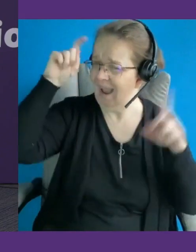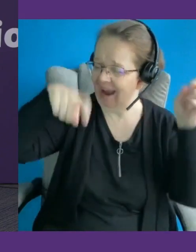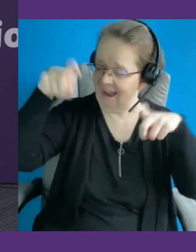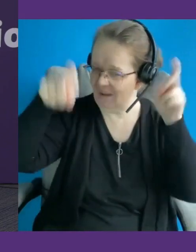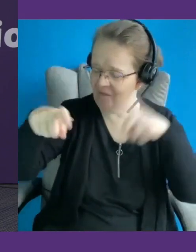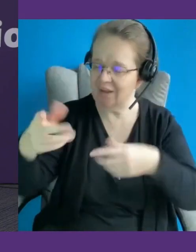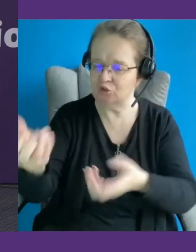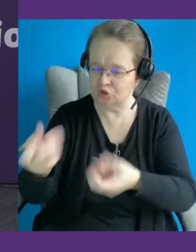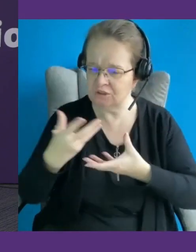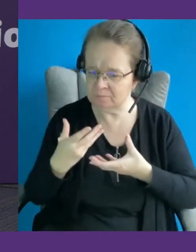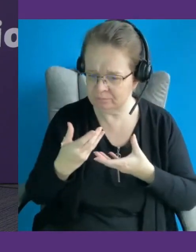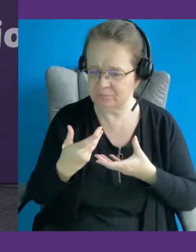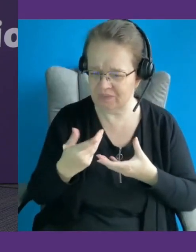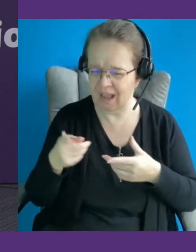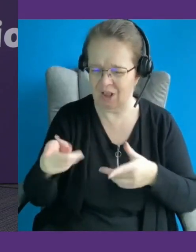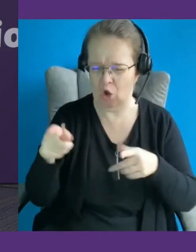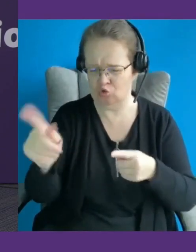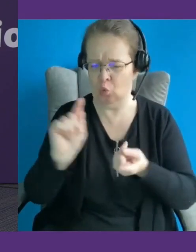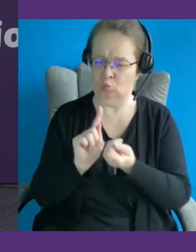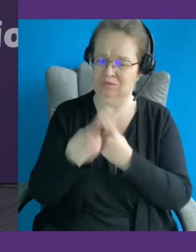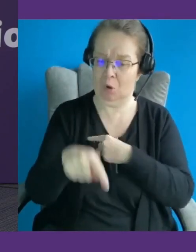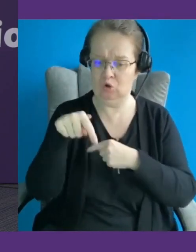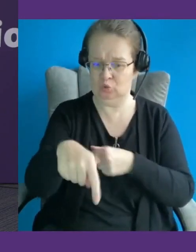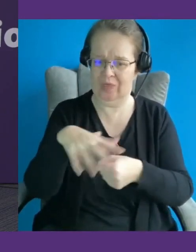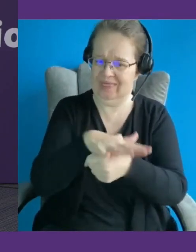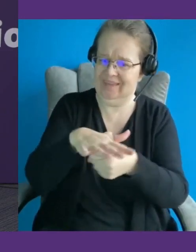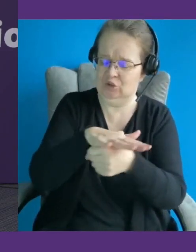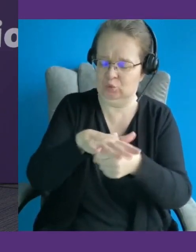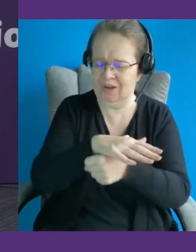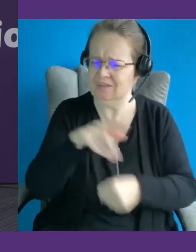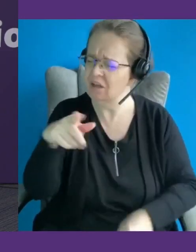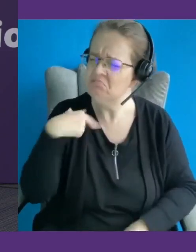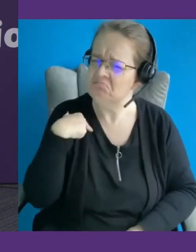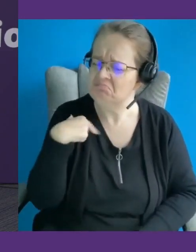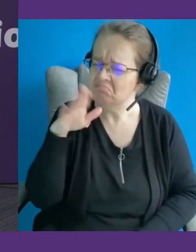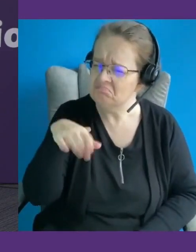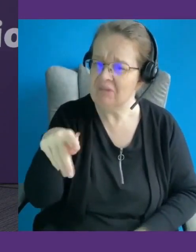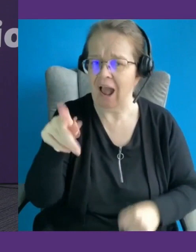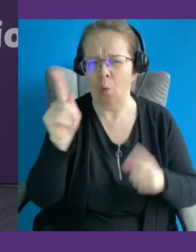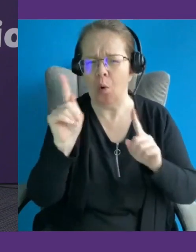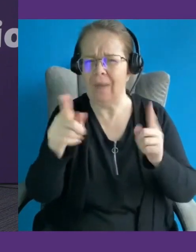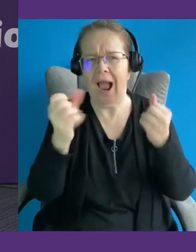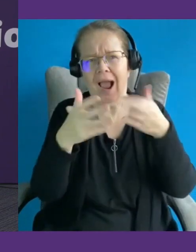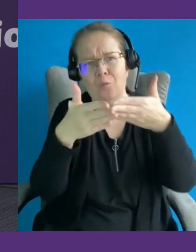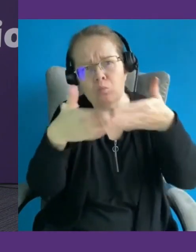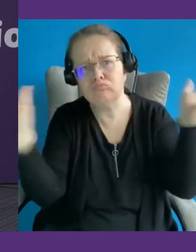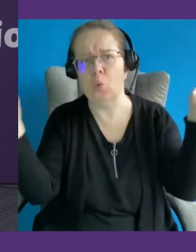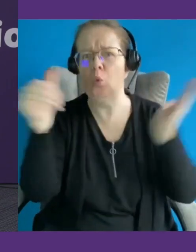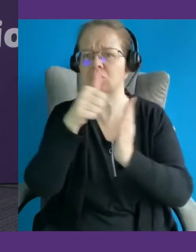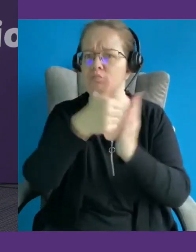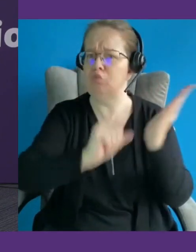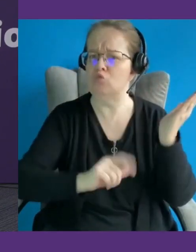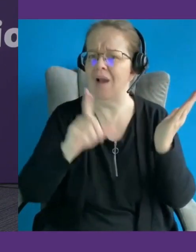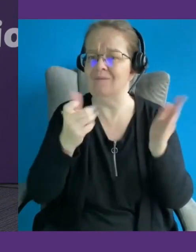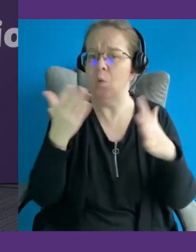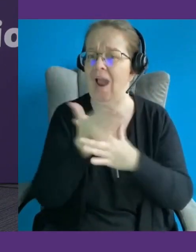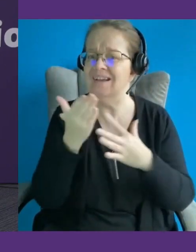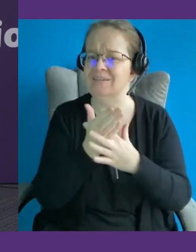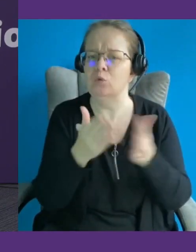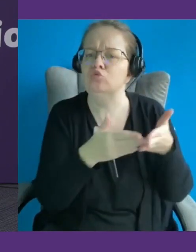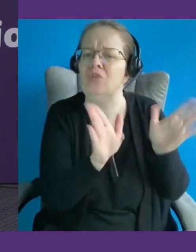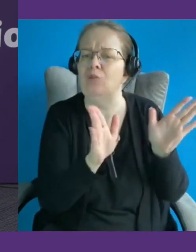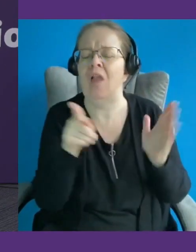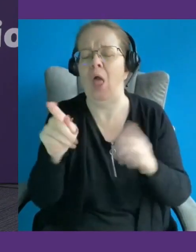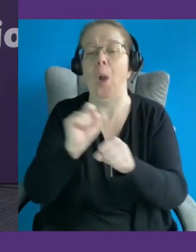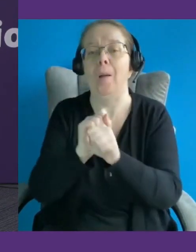responding to the particular situation. I'm guessing that there's a sort of a broader program of ensuring that accessibility and innovation are connected